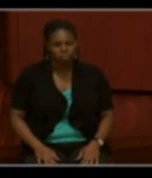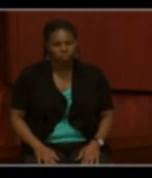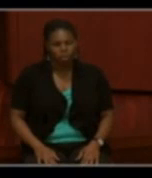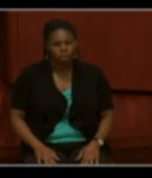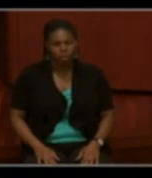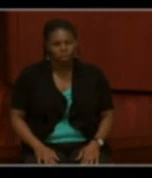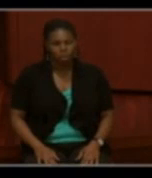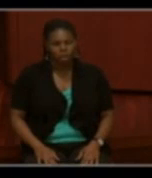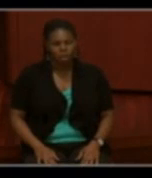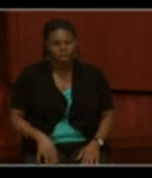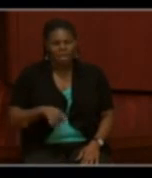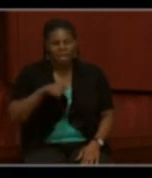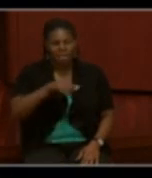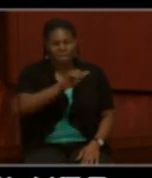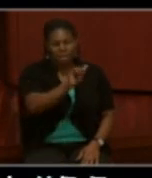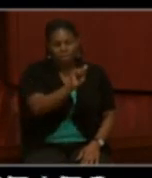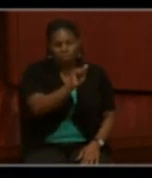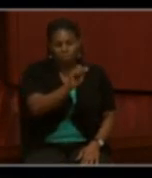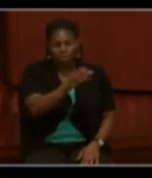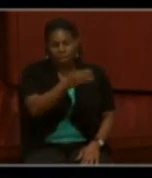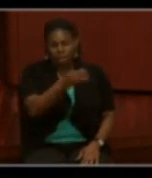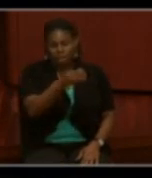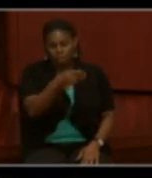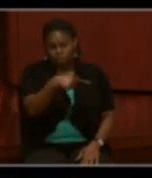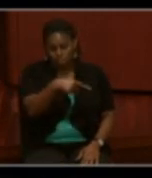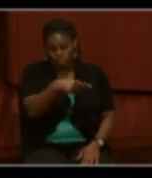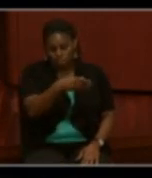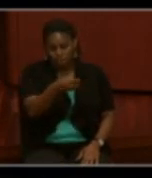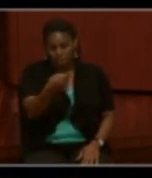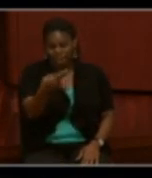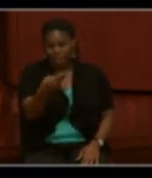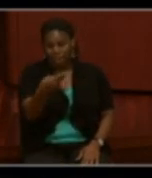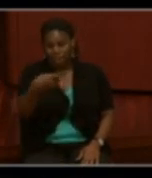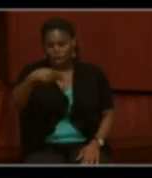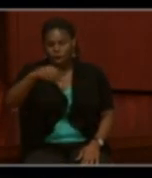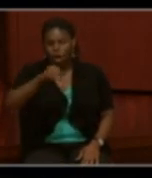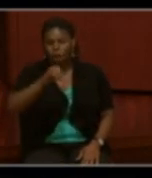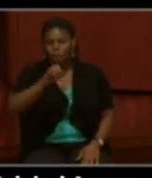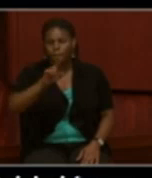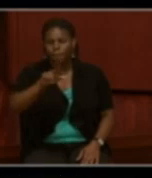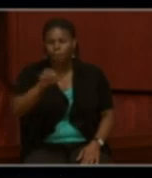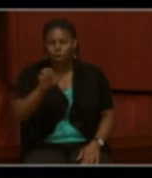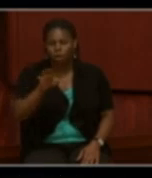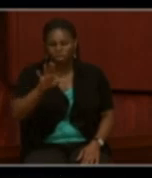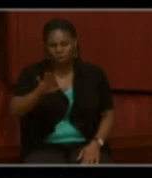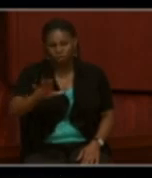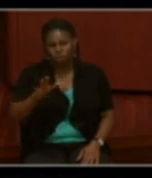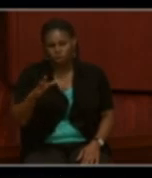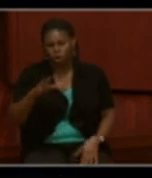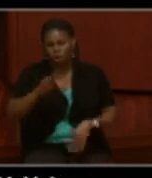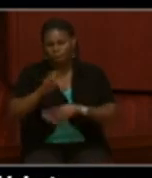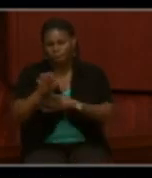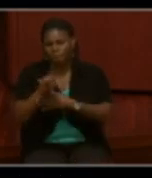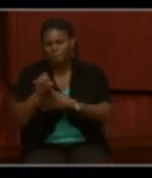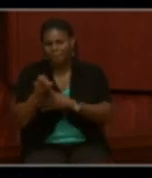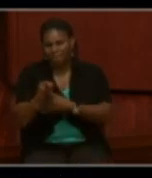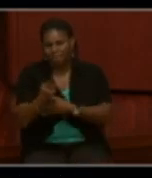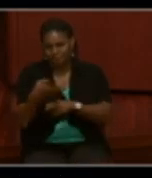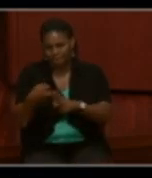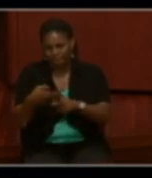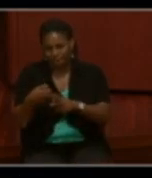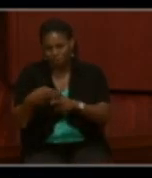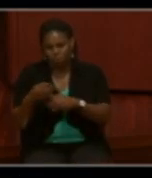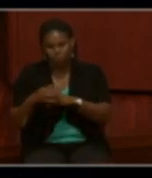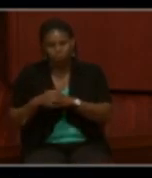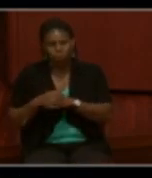has Alfred and Hannah Pope, Alfred Pope and Hannah Cole, which was her maiden name. Again, that which these marriage records